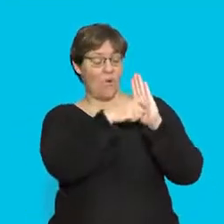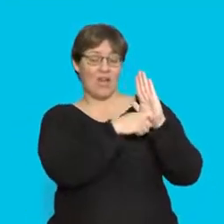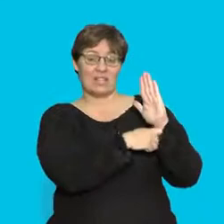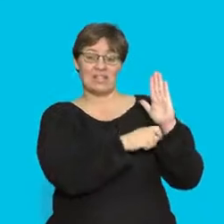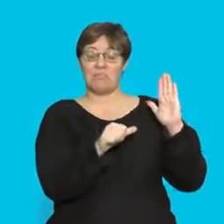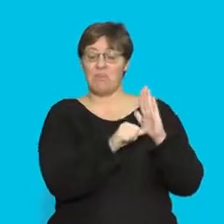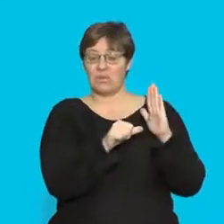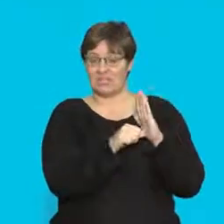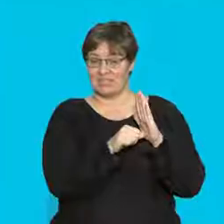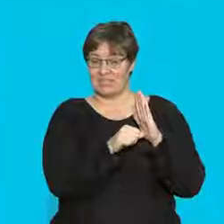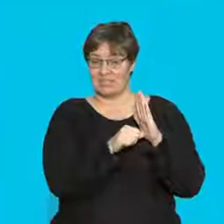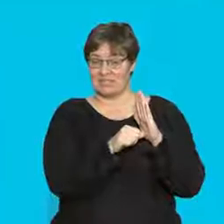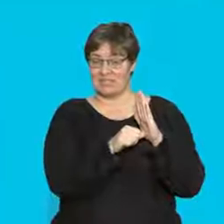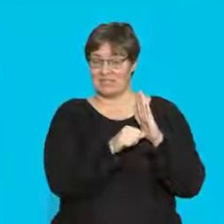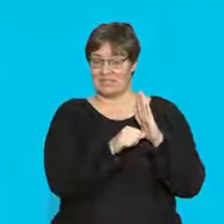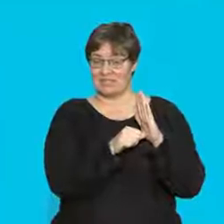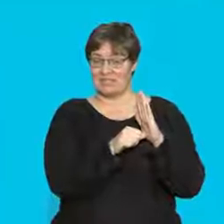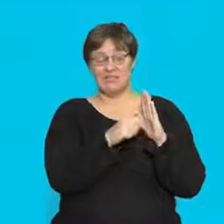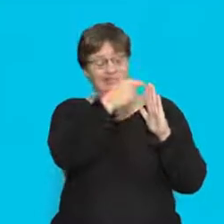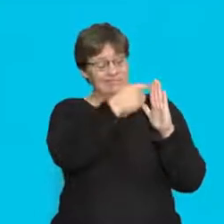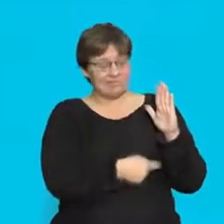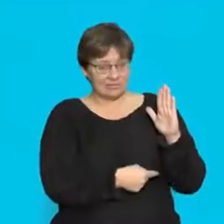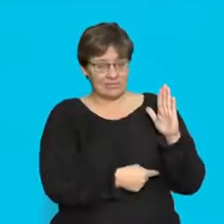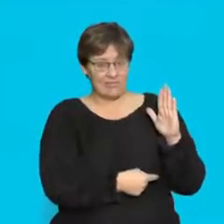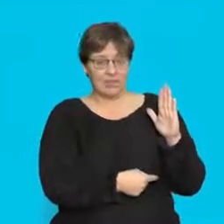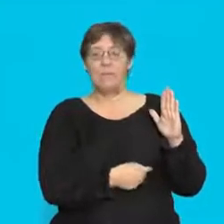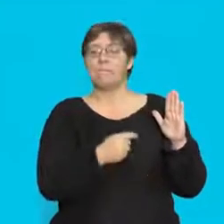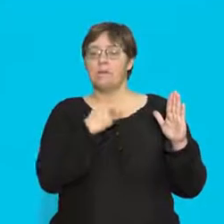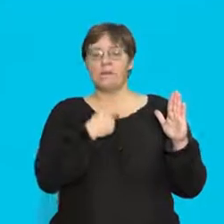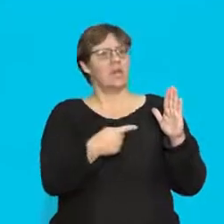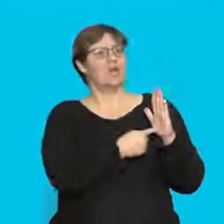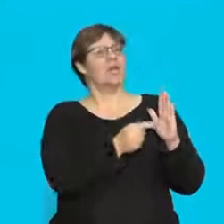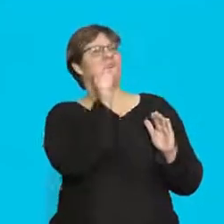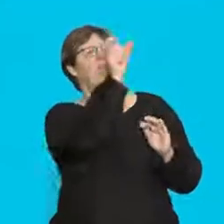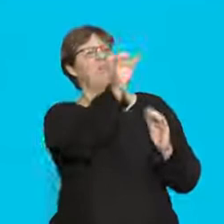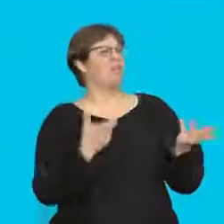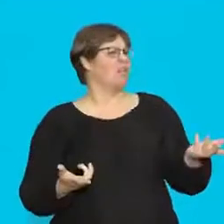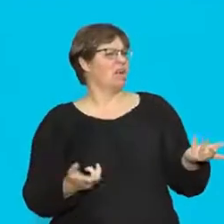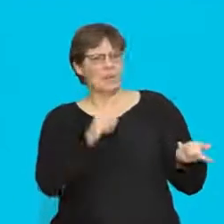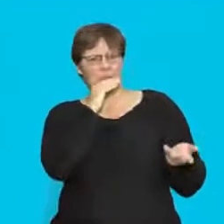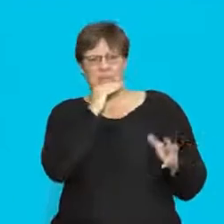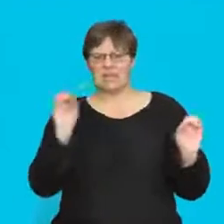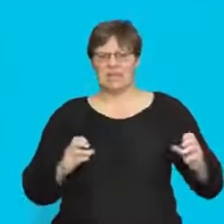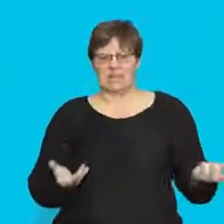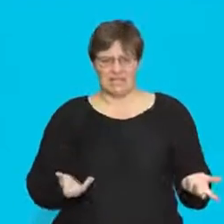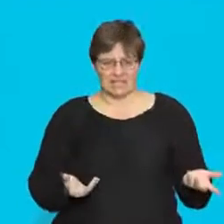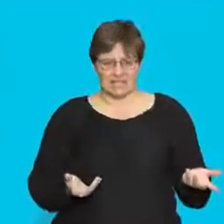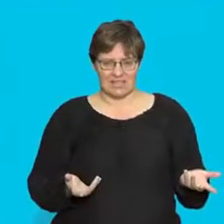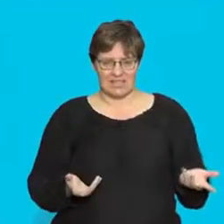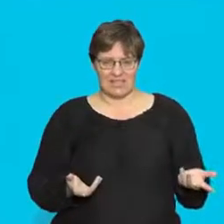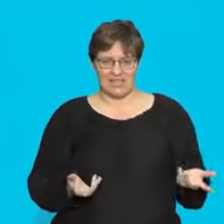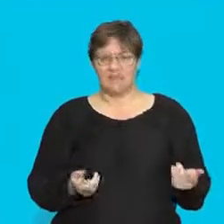keywords? Remember that the keywords are useless if just thrown at you as